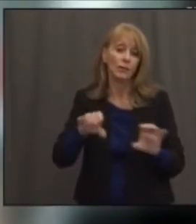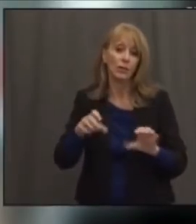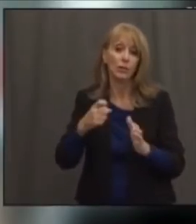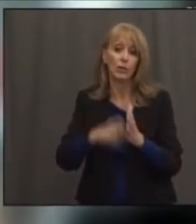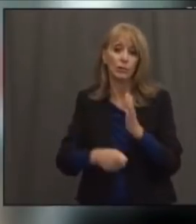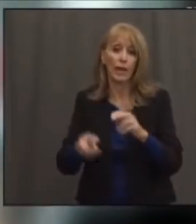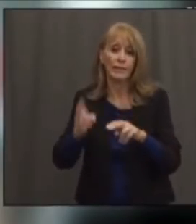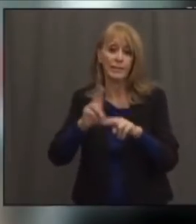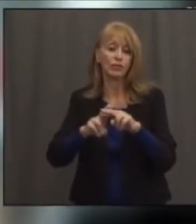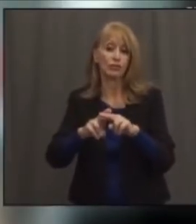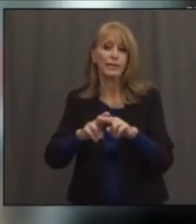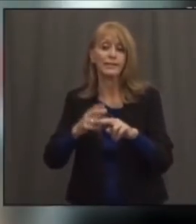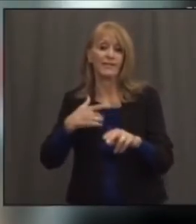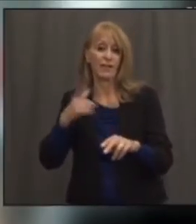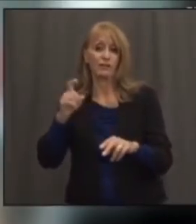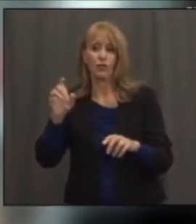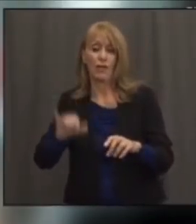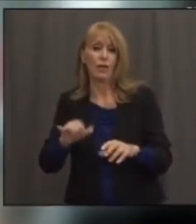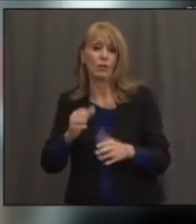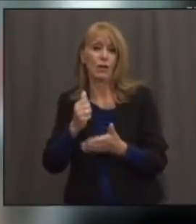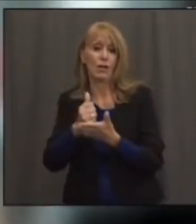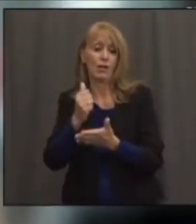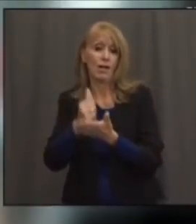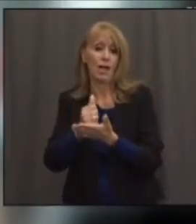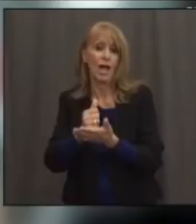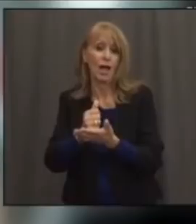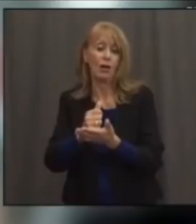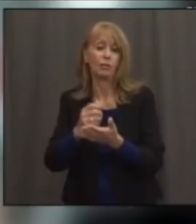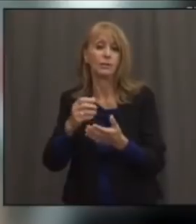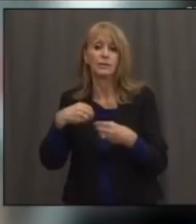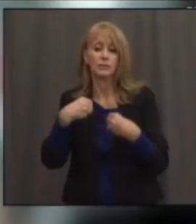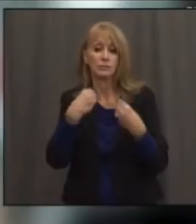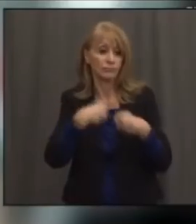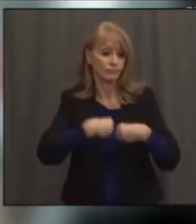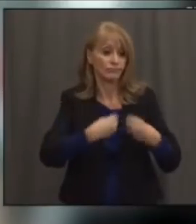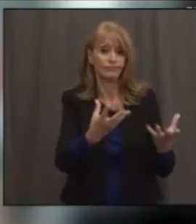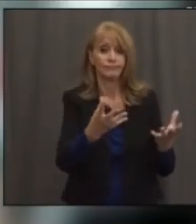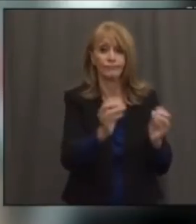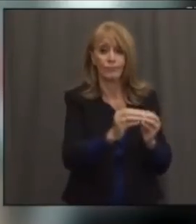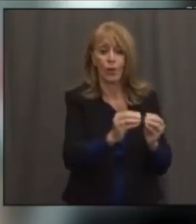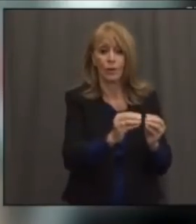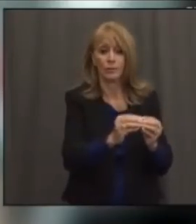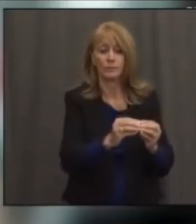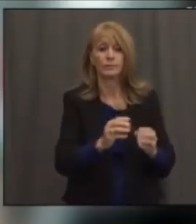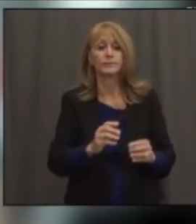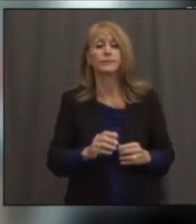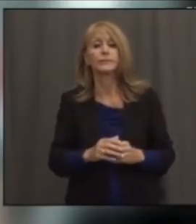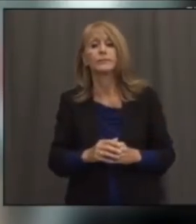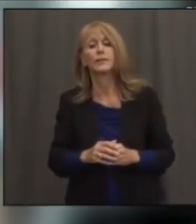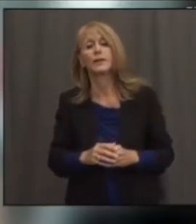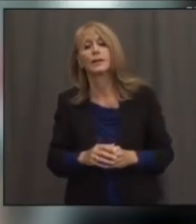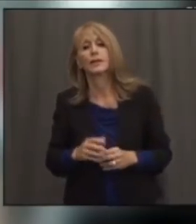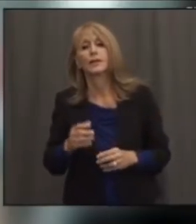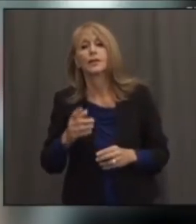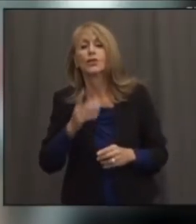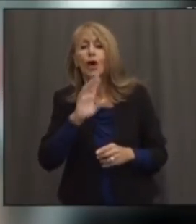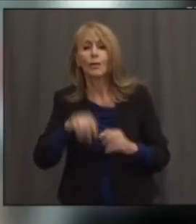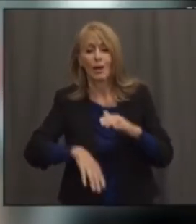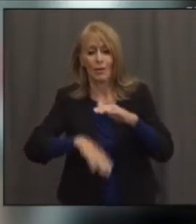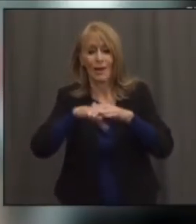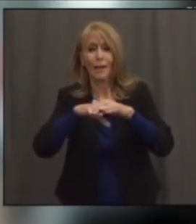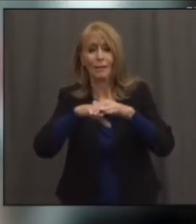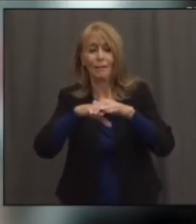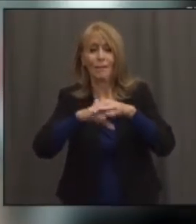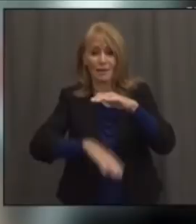that's a self-corrective action in the marketplace to get more supply into the market. So I think, when we talk about inflation caps, and this is obviously